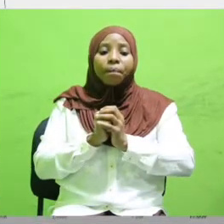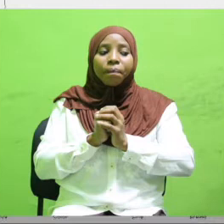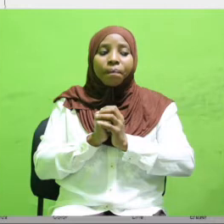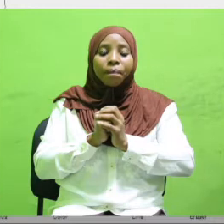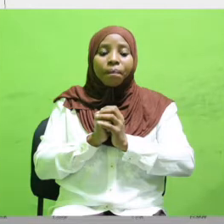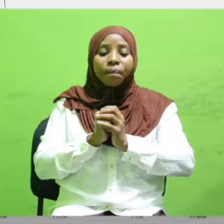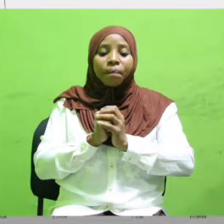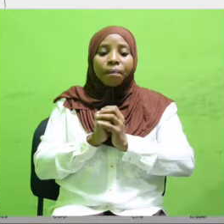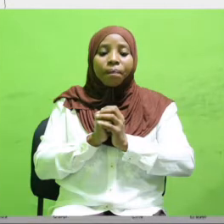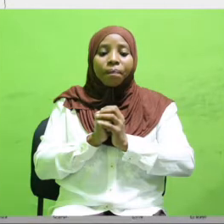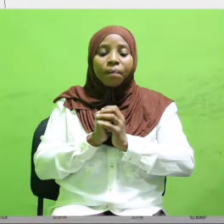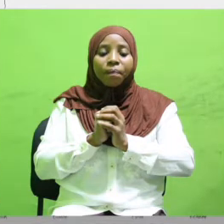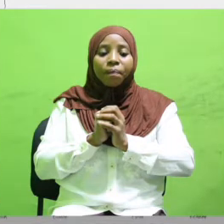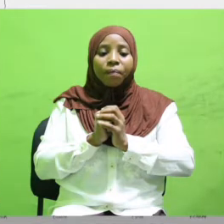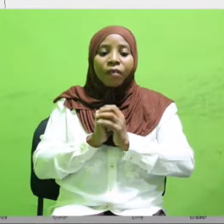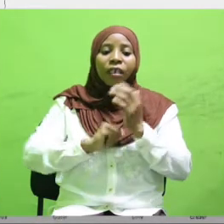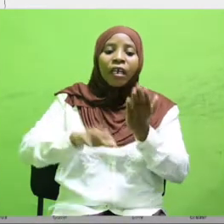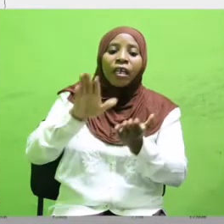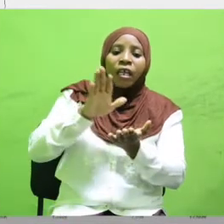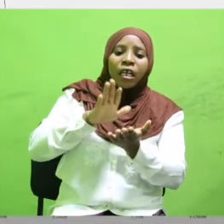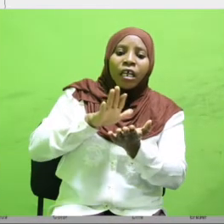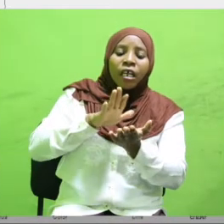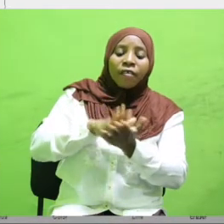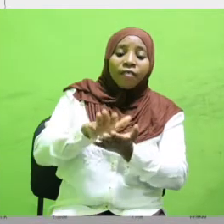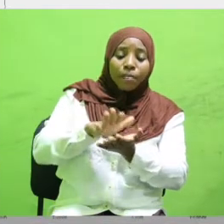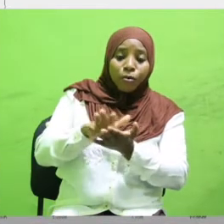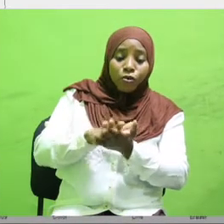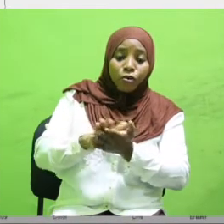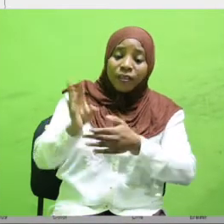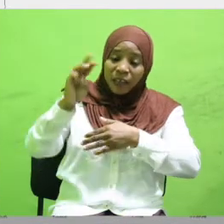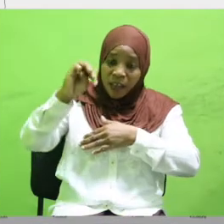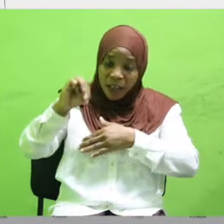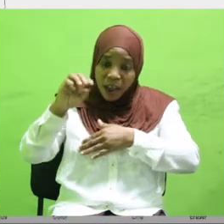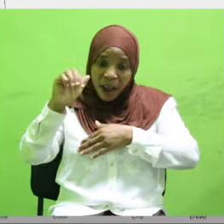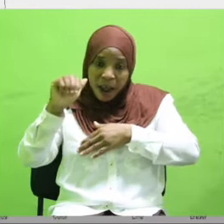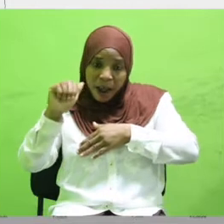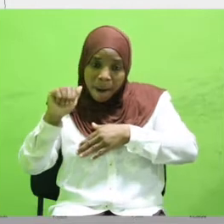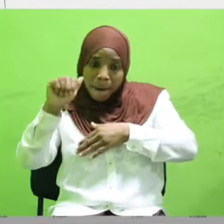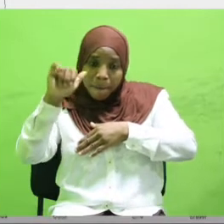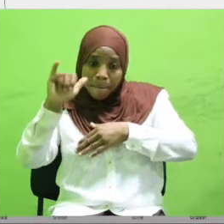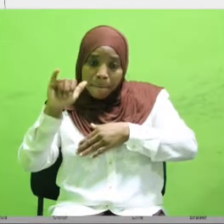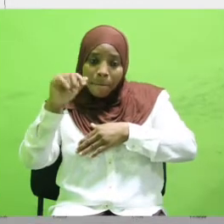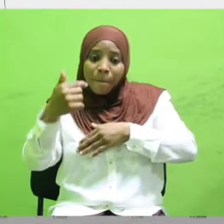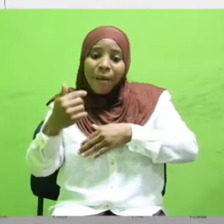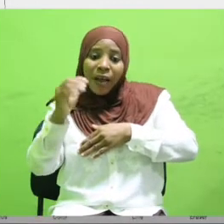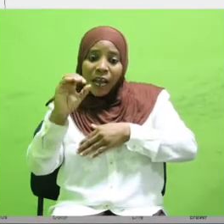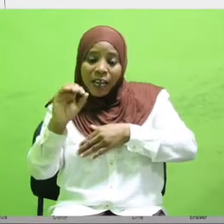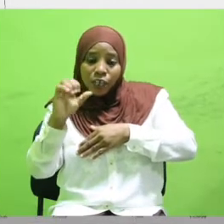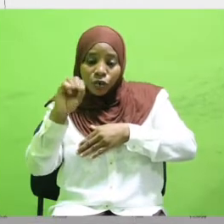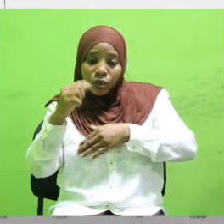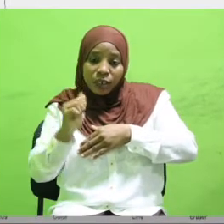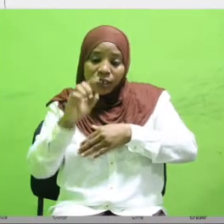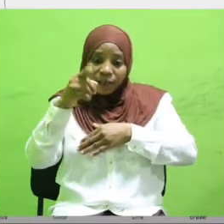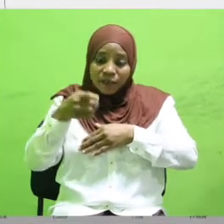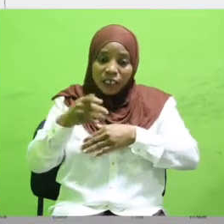Also, they produce myotoxins, which are very harmful to humans and other organisms. This is the first time